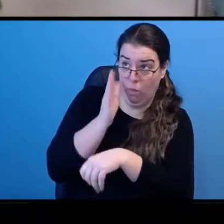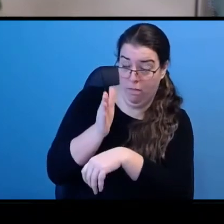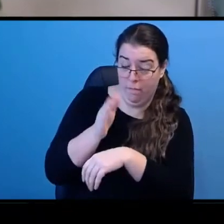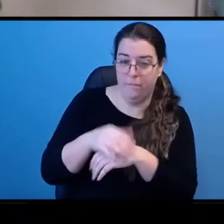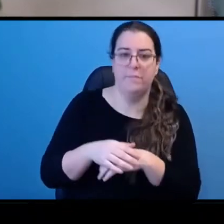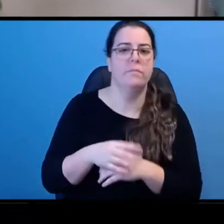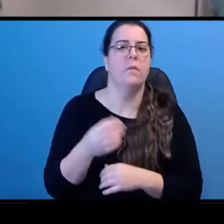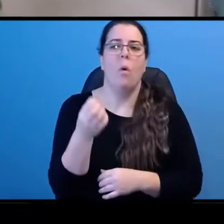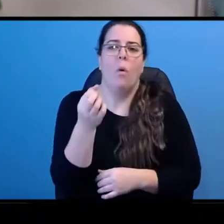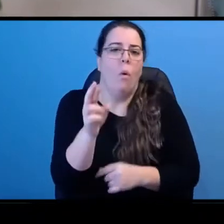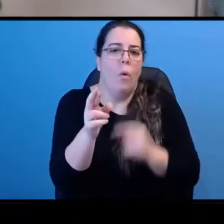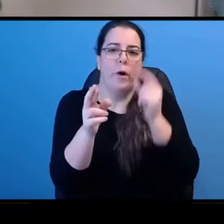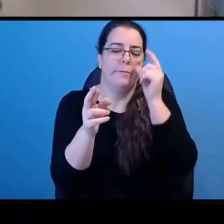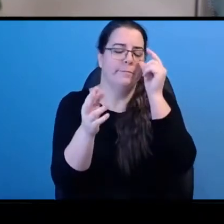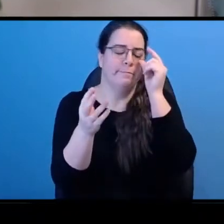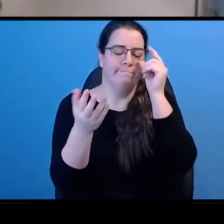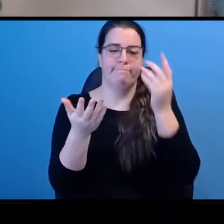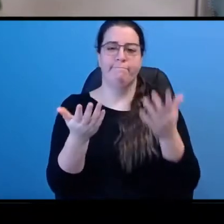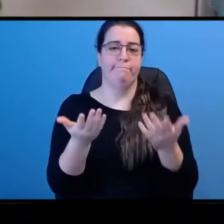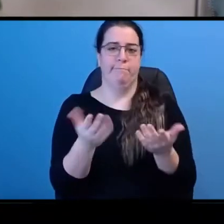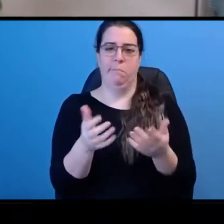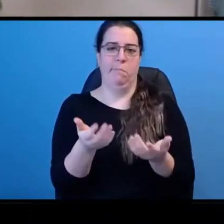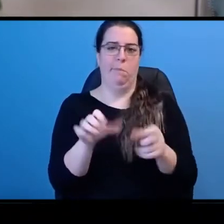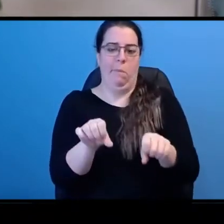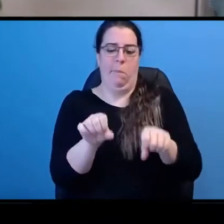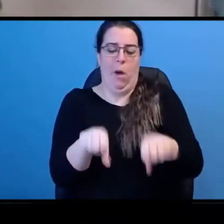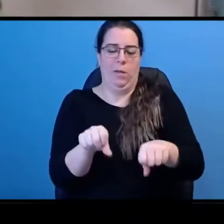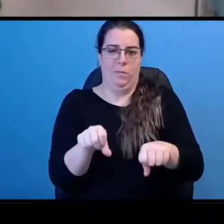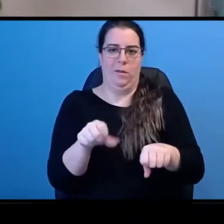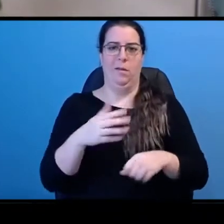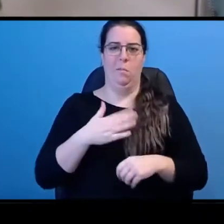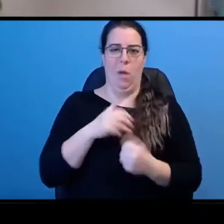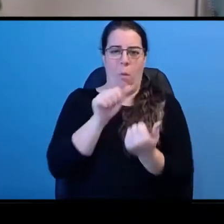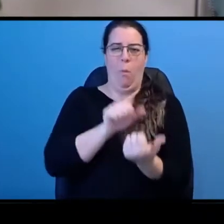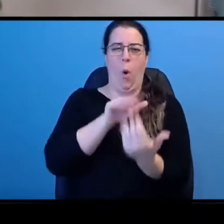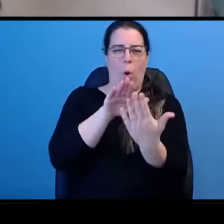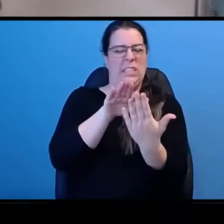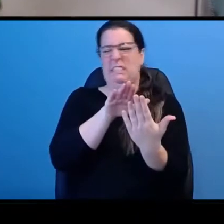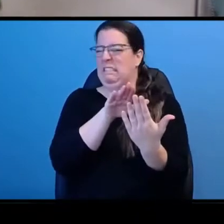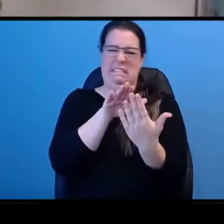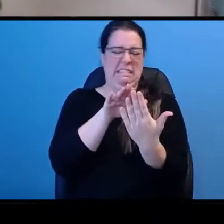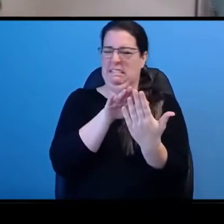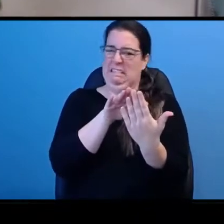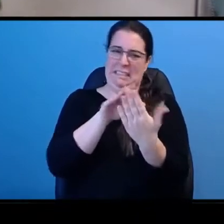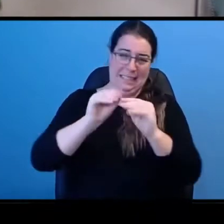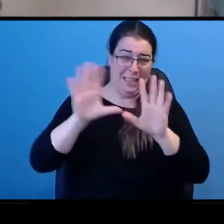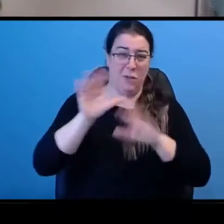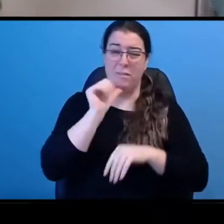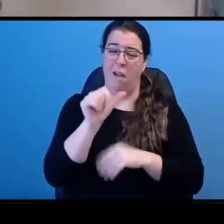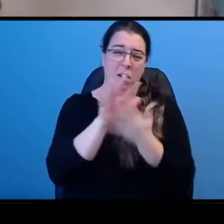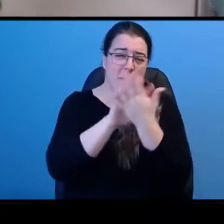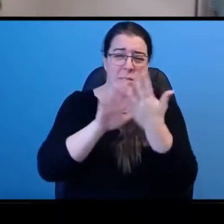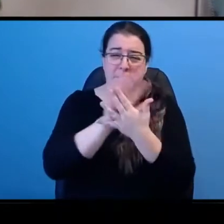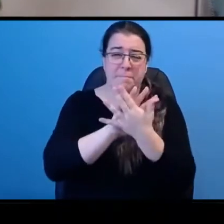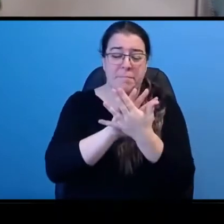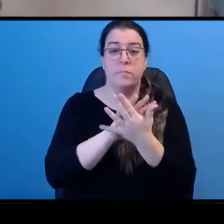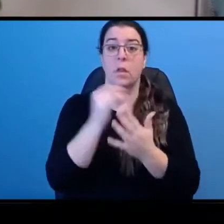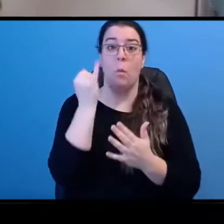not accessible. And that could come back down to, we were talking about being clear and concise. You know, if people don't understand your